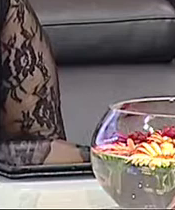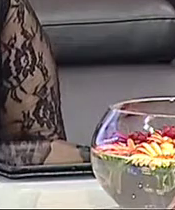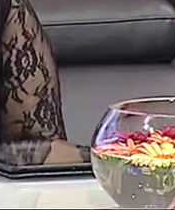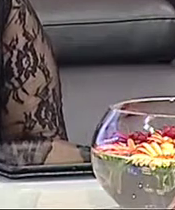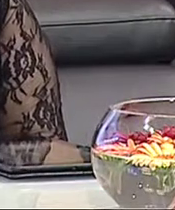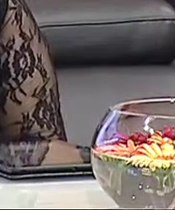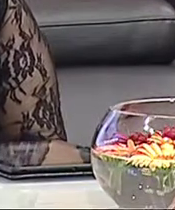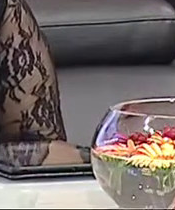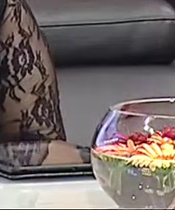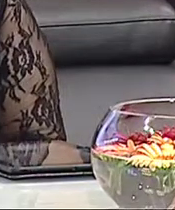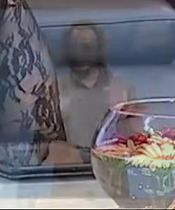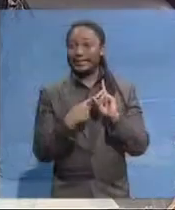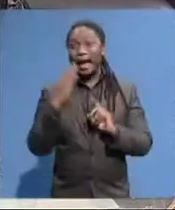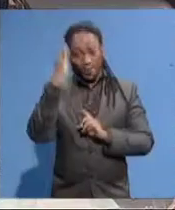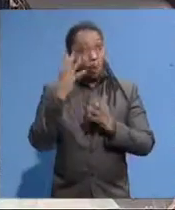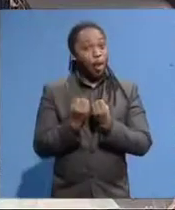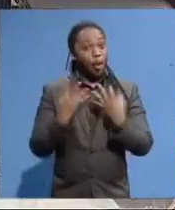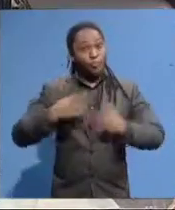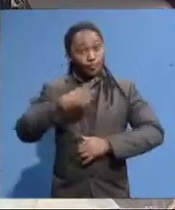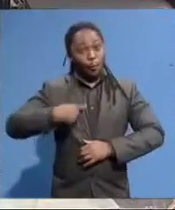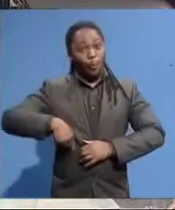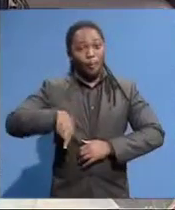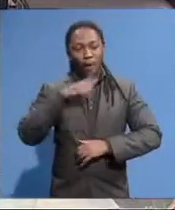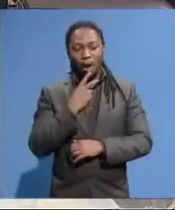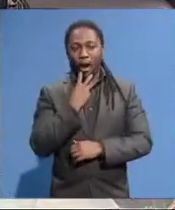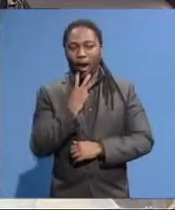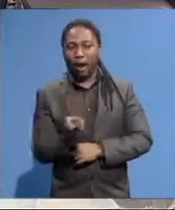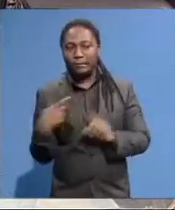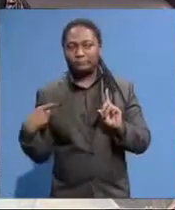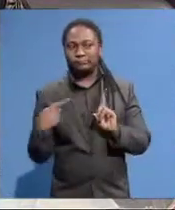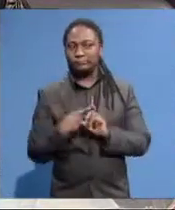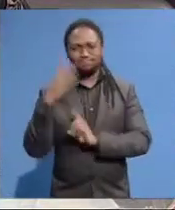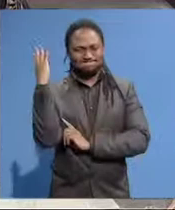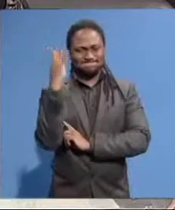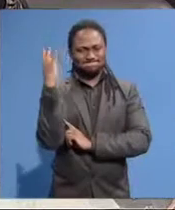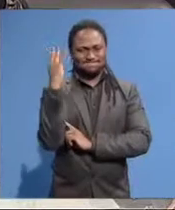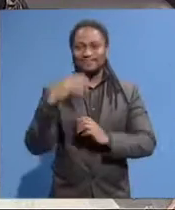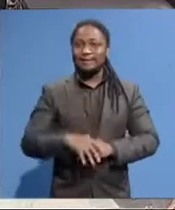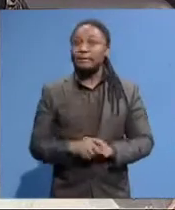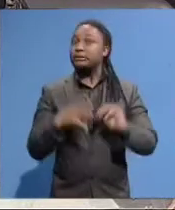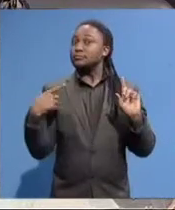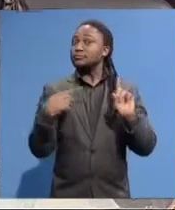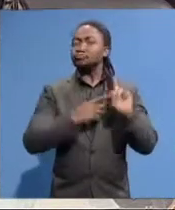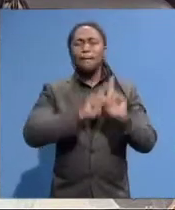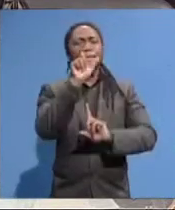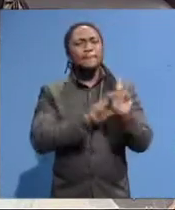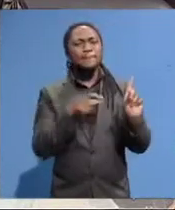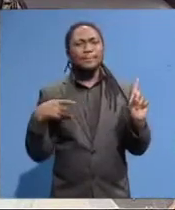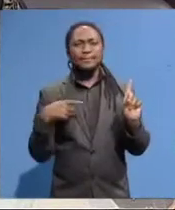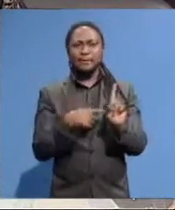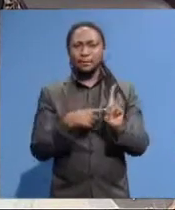I know that many of us are in awe whenever Tata speaks. And Madiba was just one of those people,